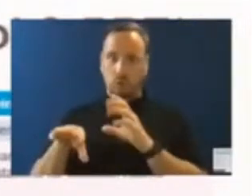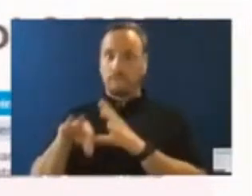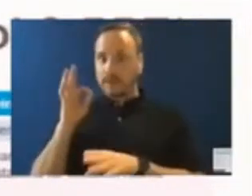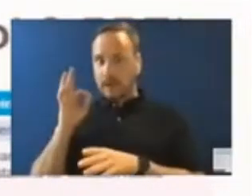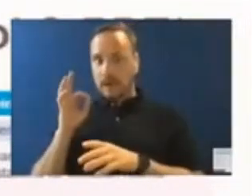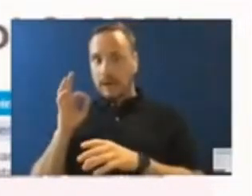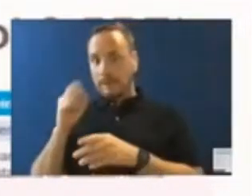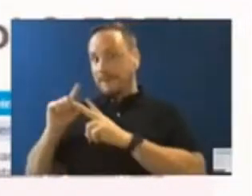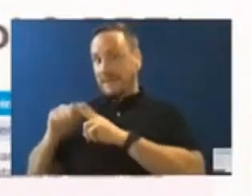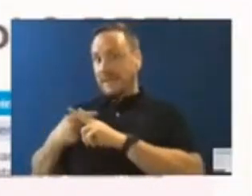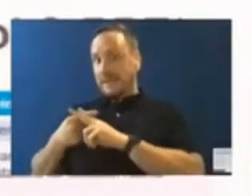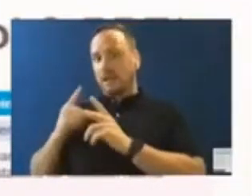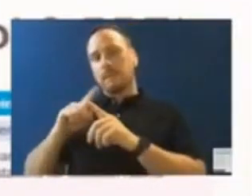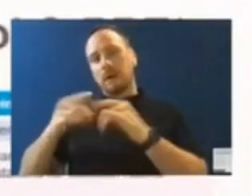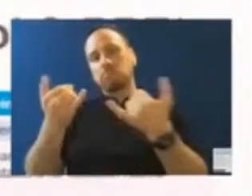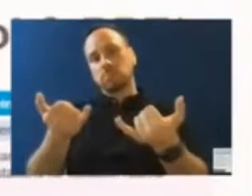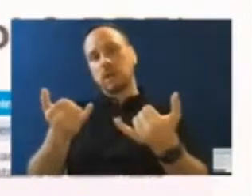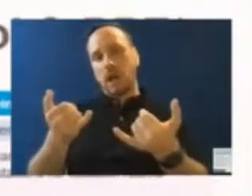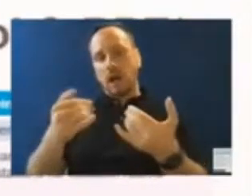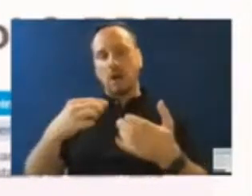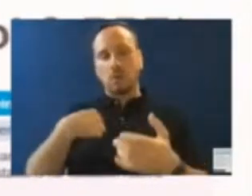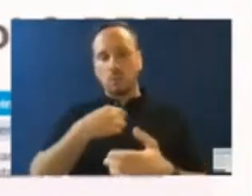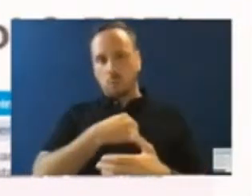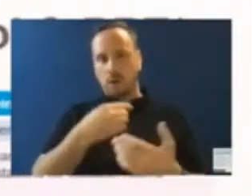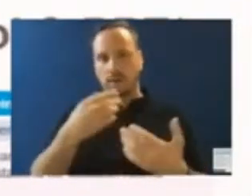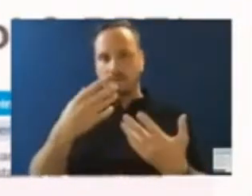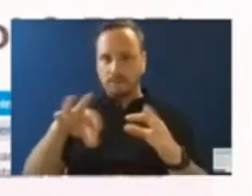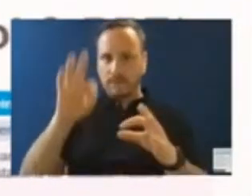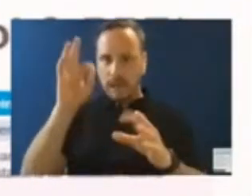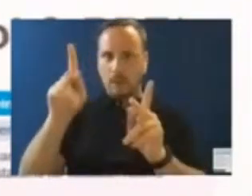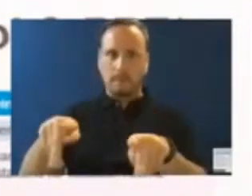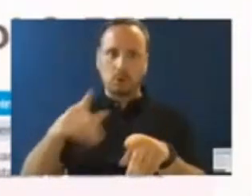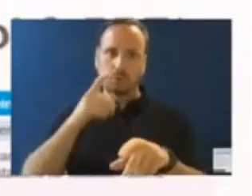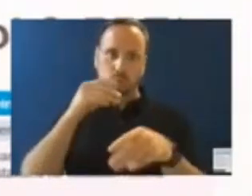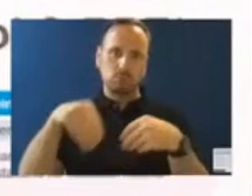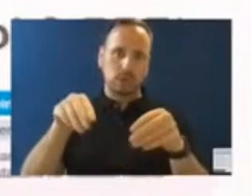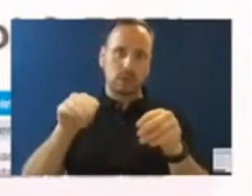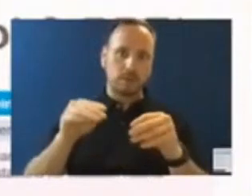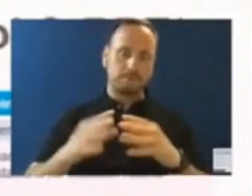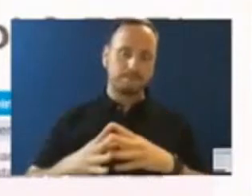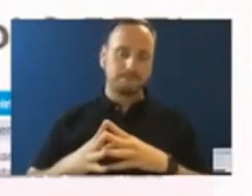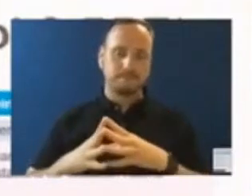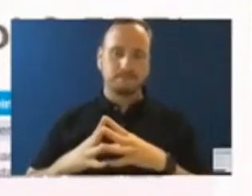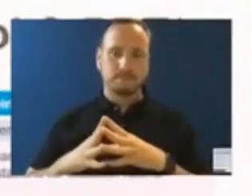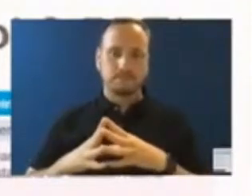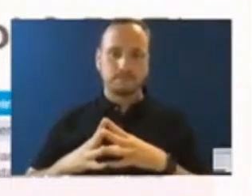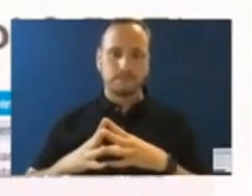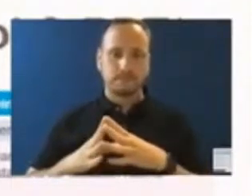us. I've talked about the sanitizing disinfectant spray that will be available for the teachers.